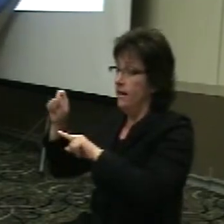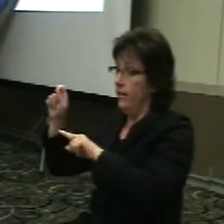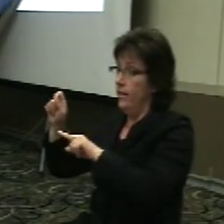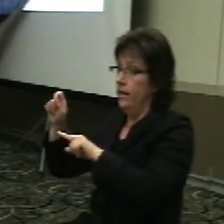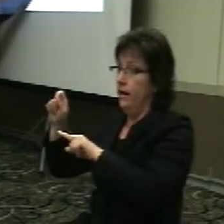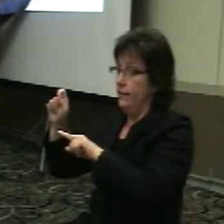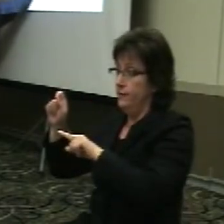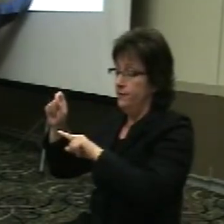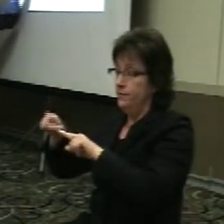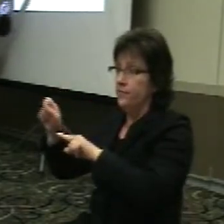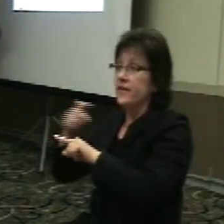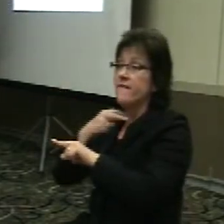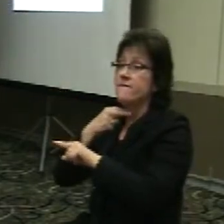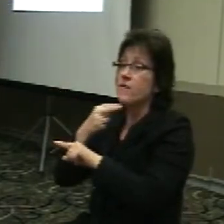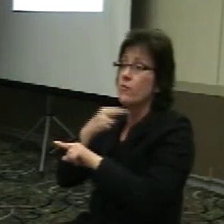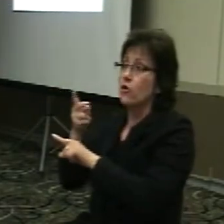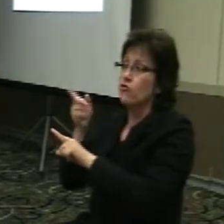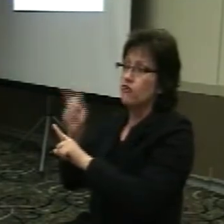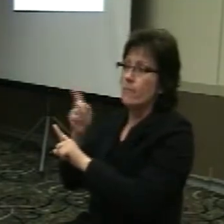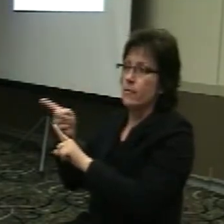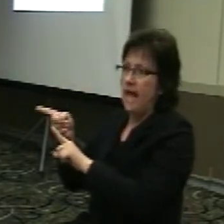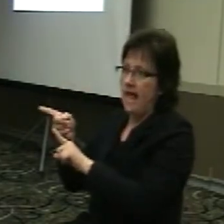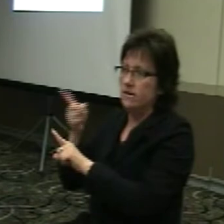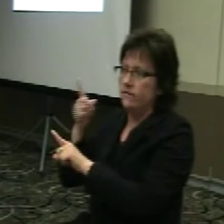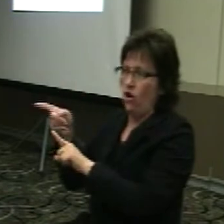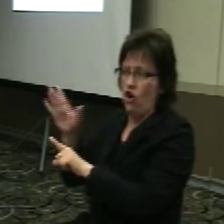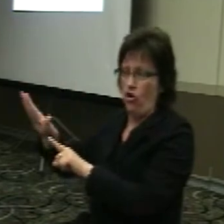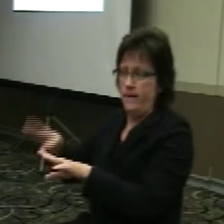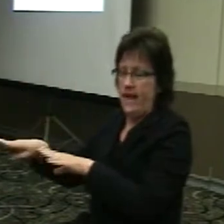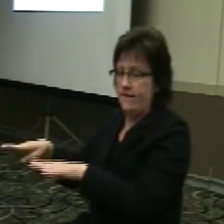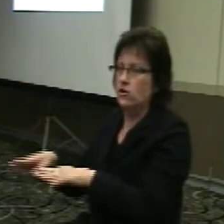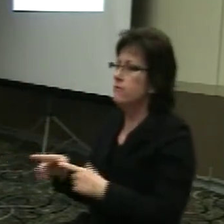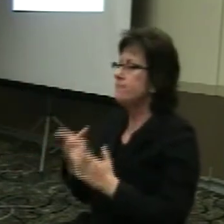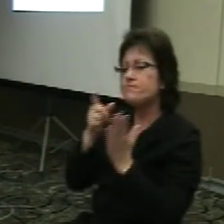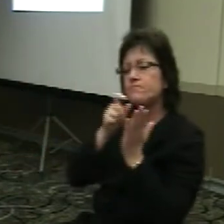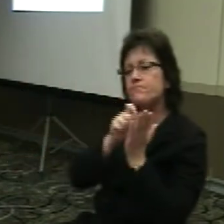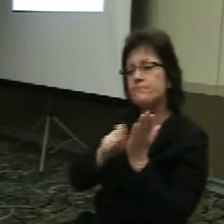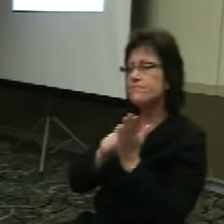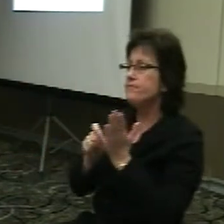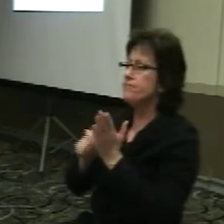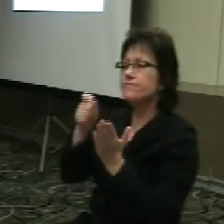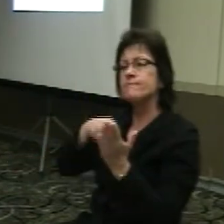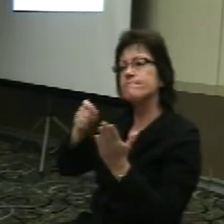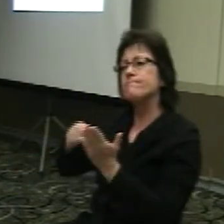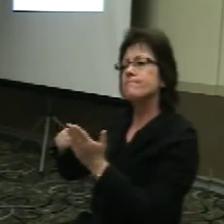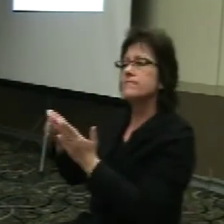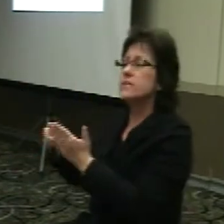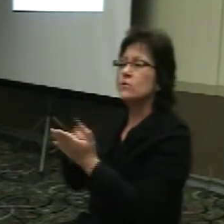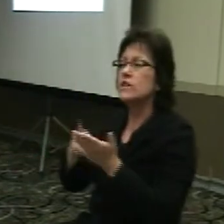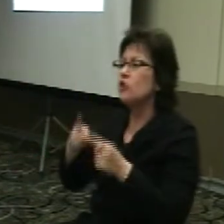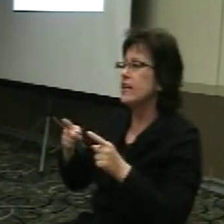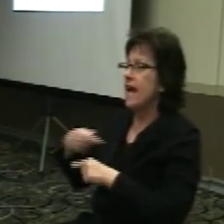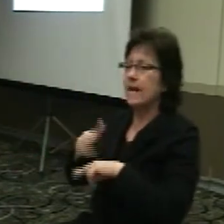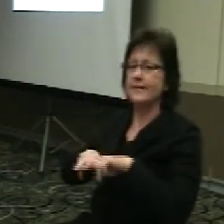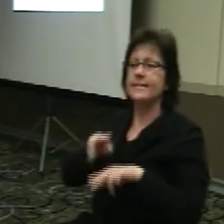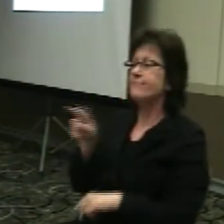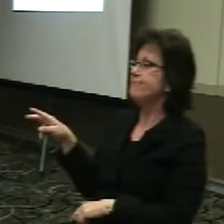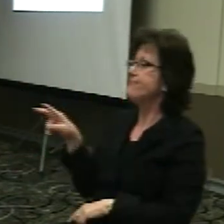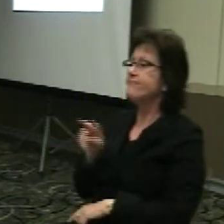thing, she'd have gotten a verbal reprimand for behavior. And I simply mark down what goes on. And I'll watch for